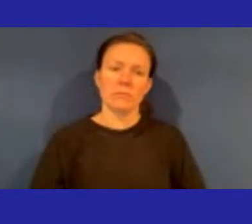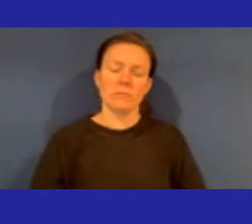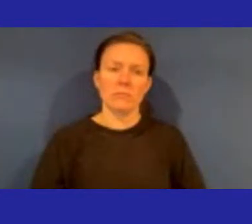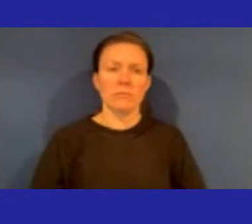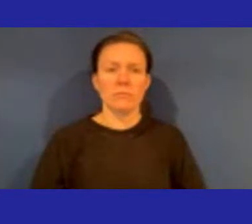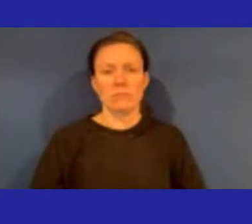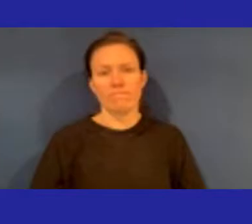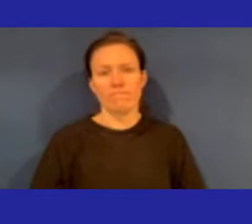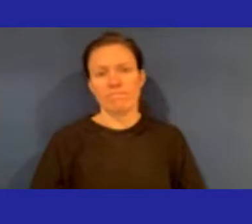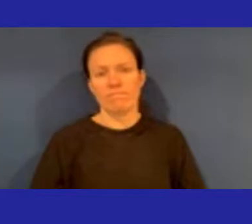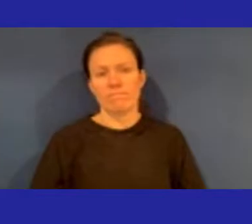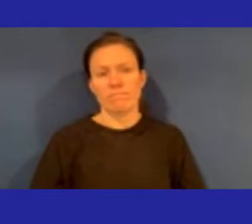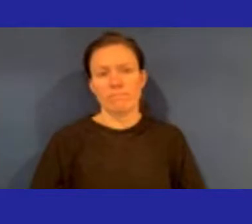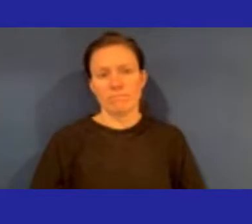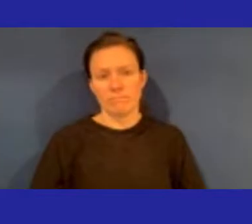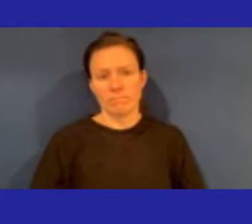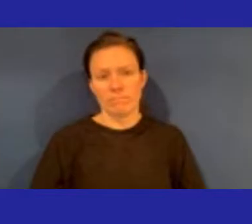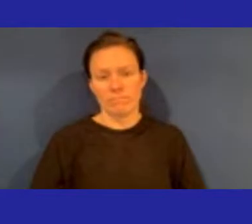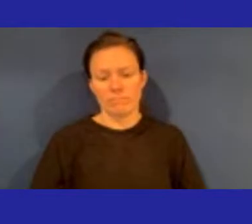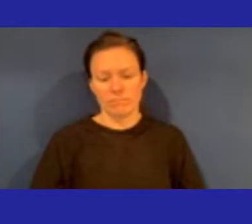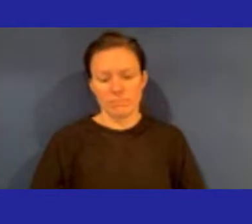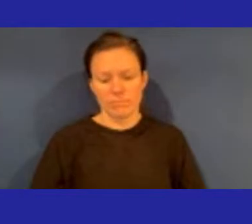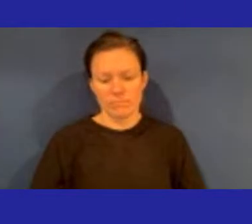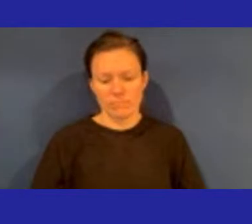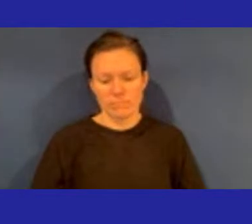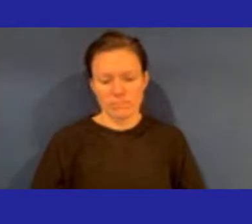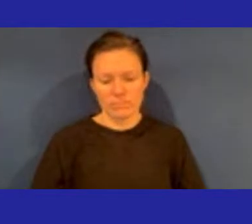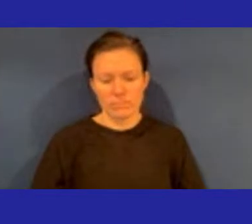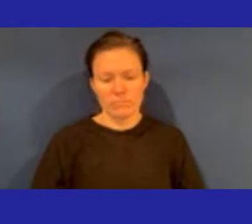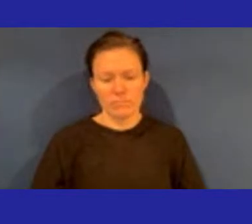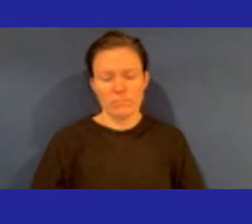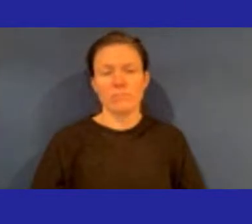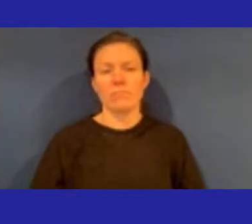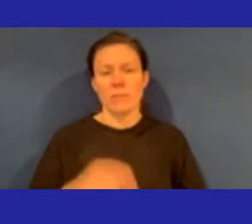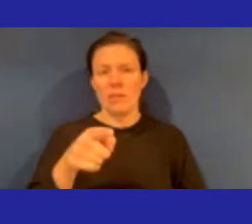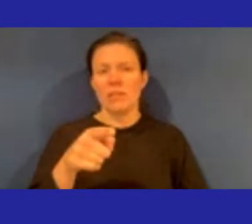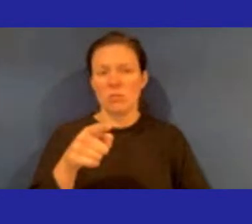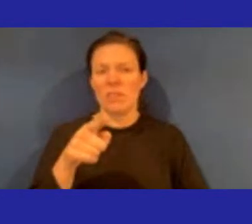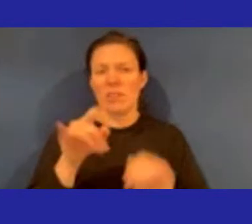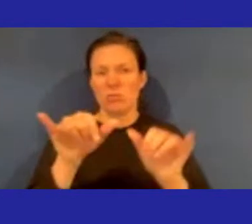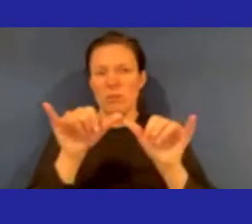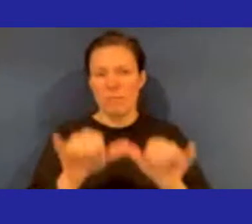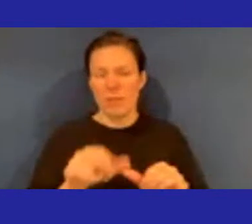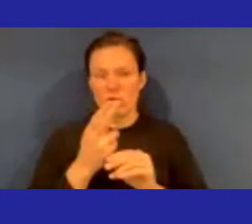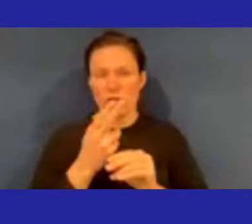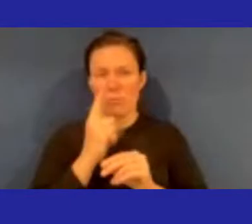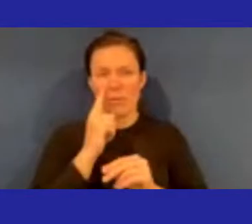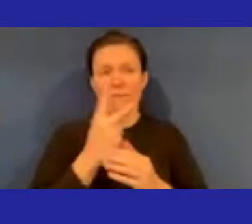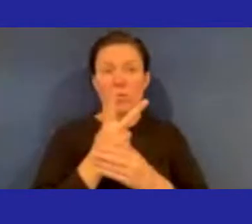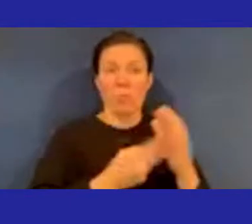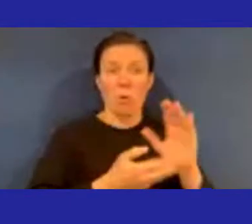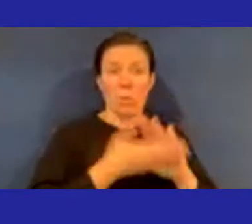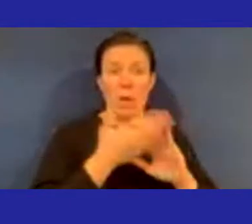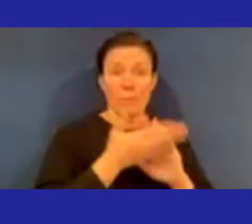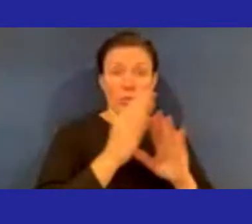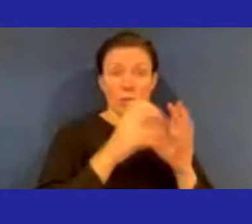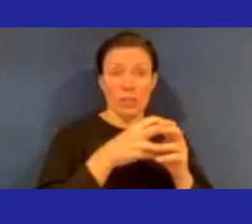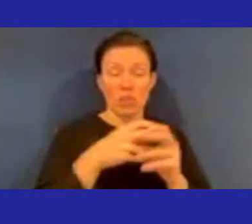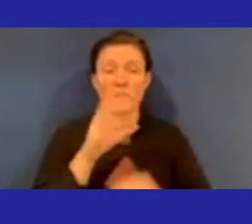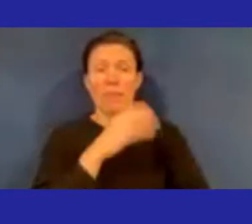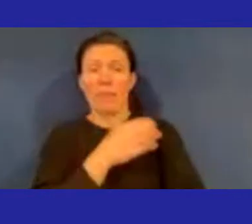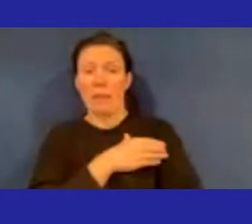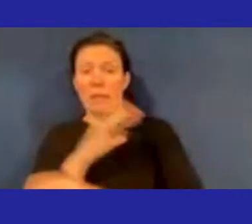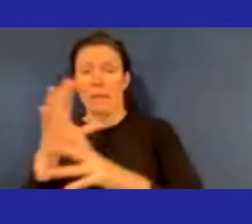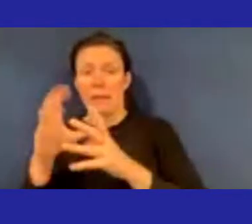Next slide, please. So these are essentially the metrics that we will be looking at, both operational and clinical. So I think you see the